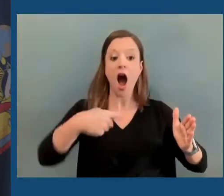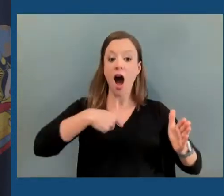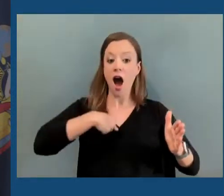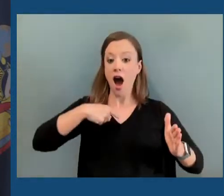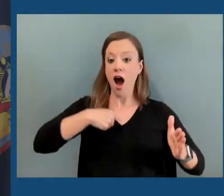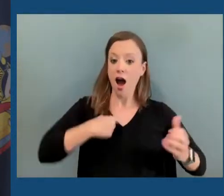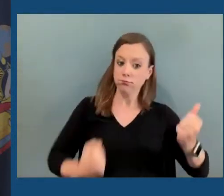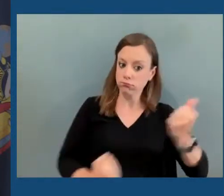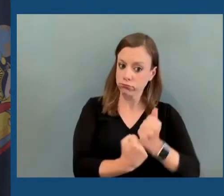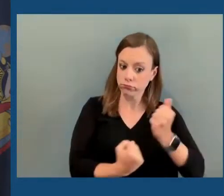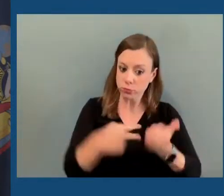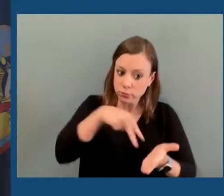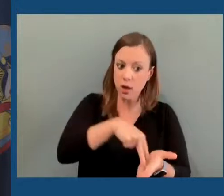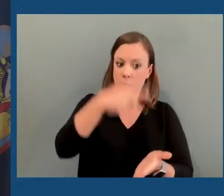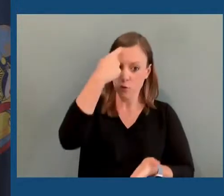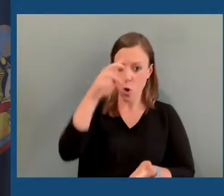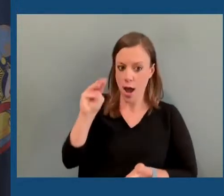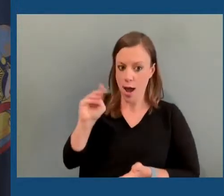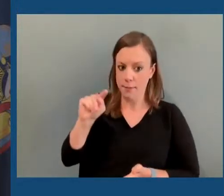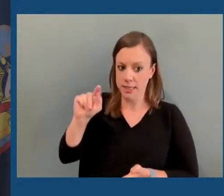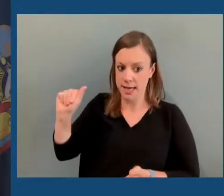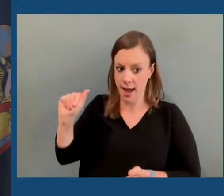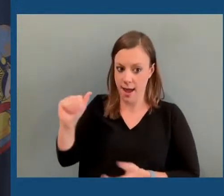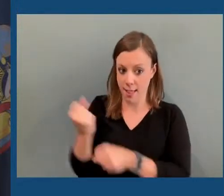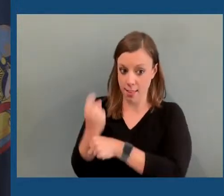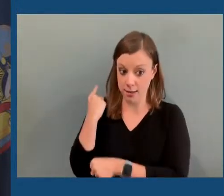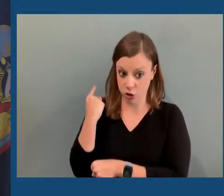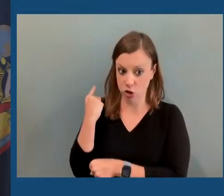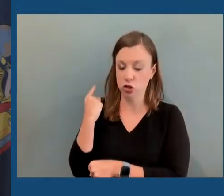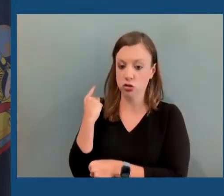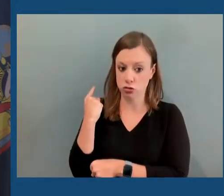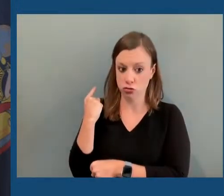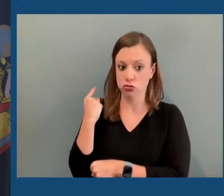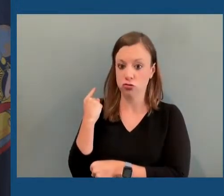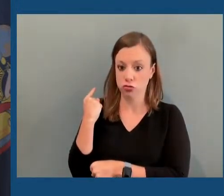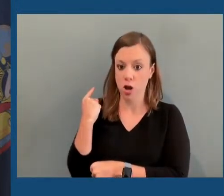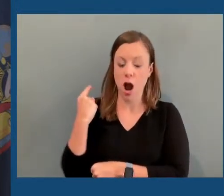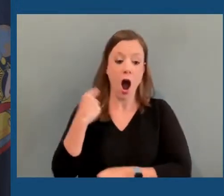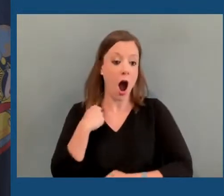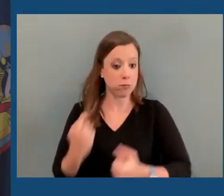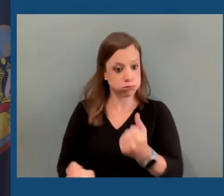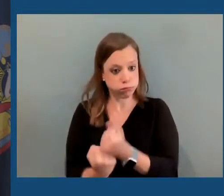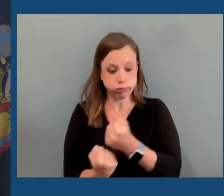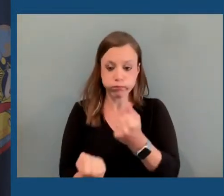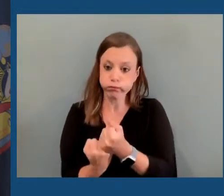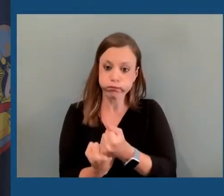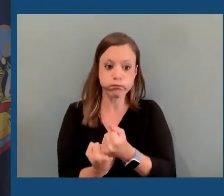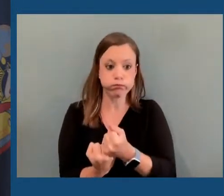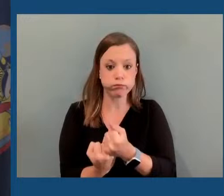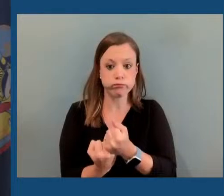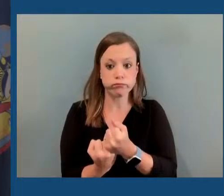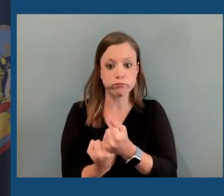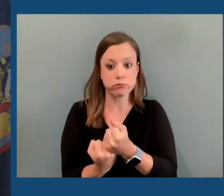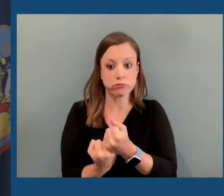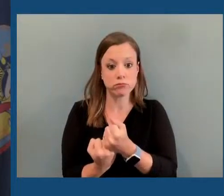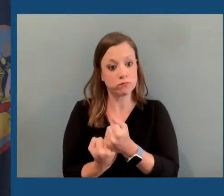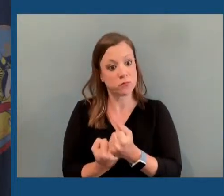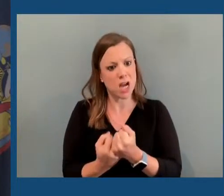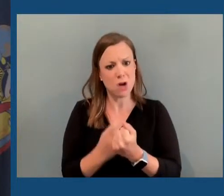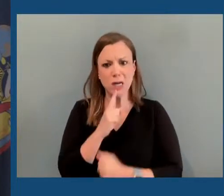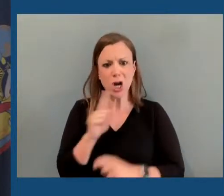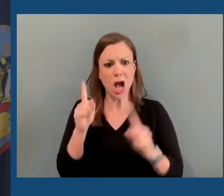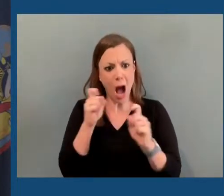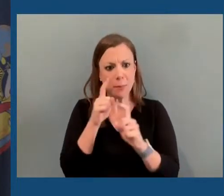MTA last year when nobody thought I would. I stood up and put together a rather complicated